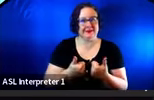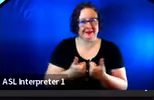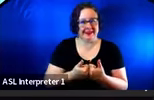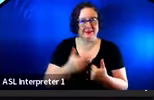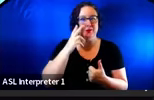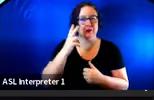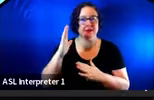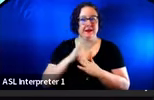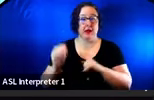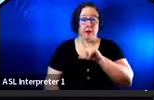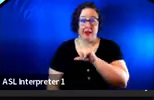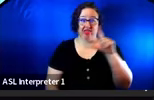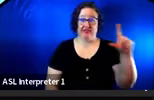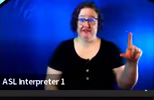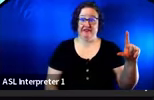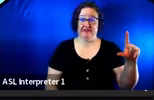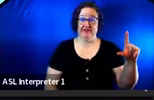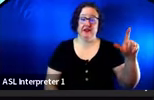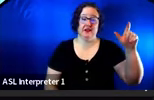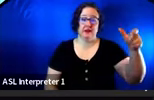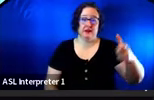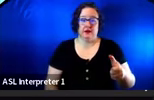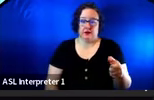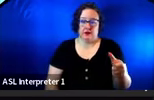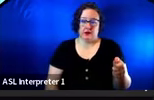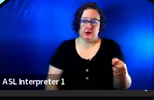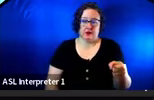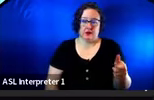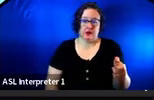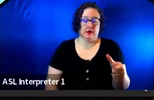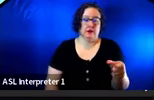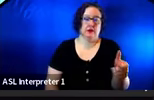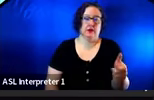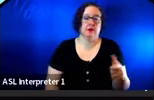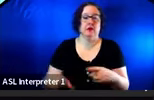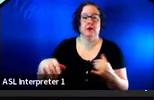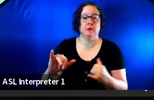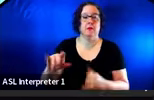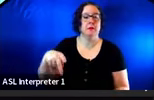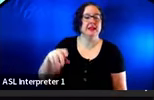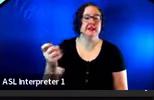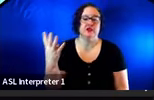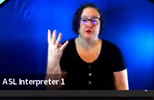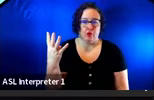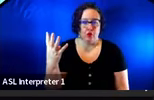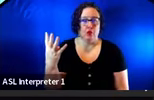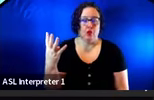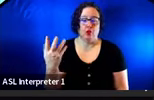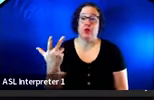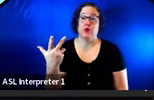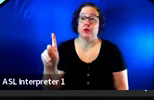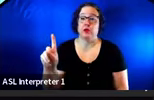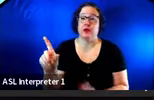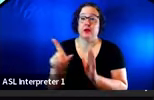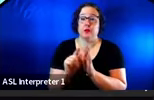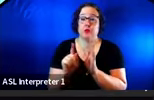top left controller, it's a person playing with the PlayStation 4 controller, I believe. There's a 3D printed solution that latches